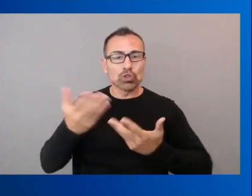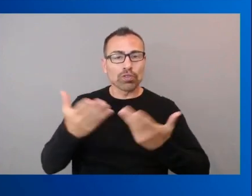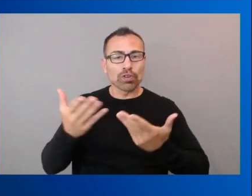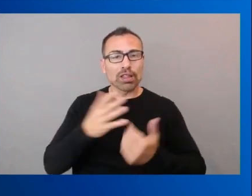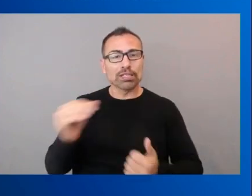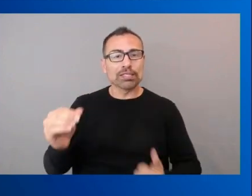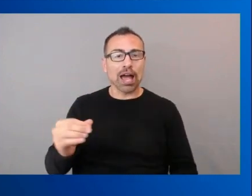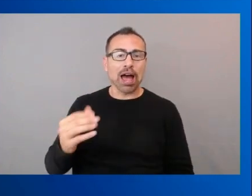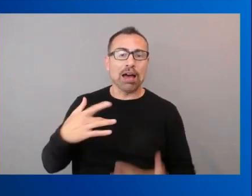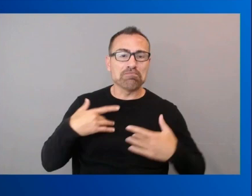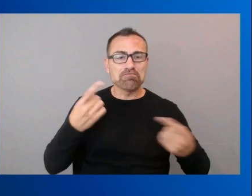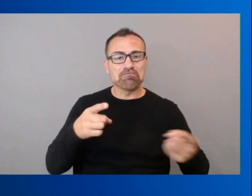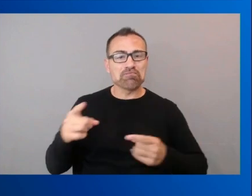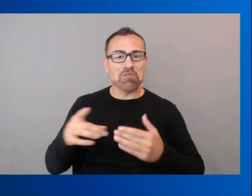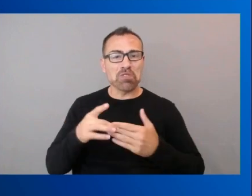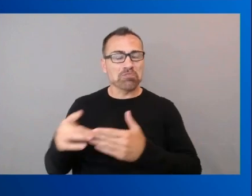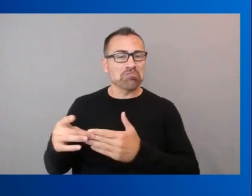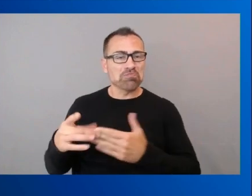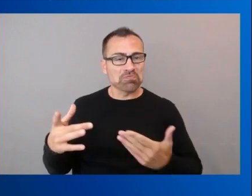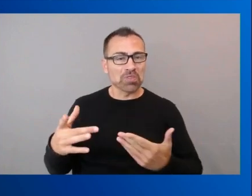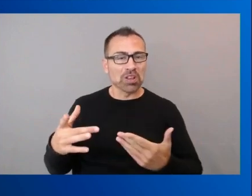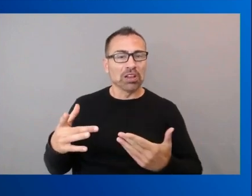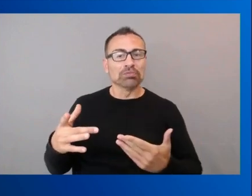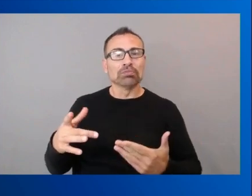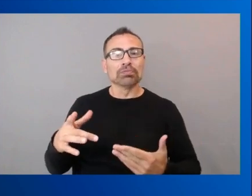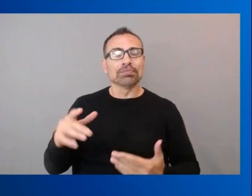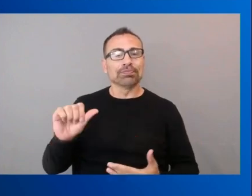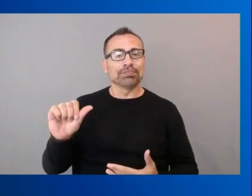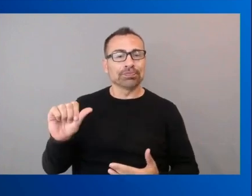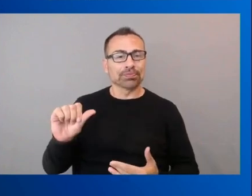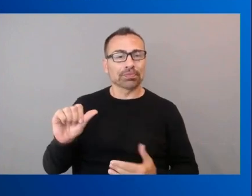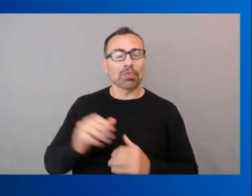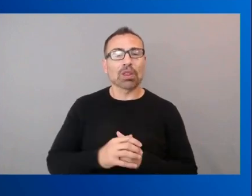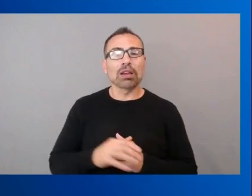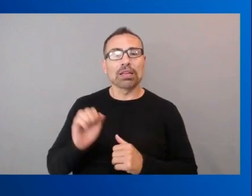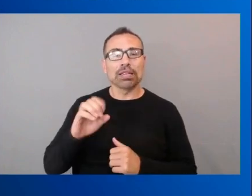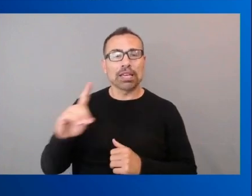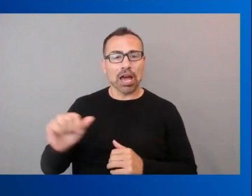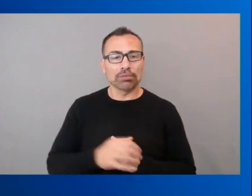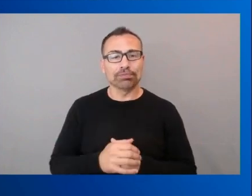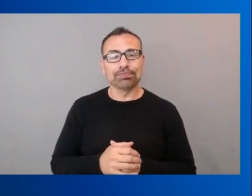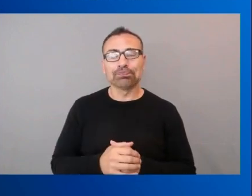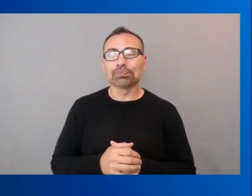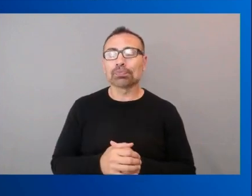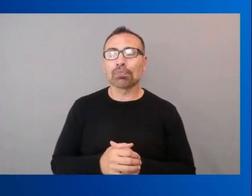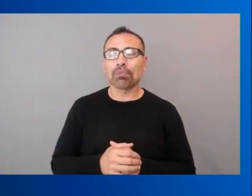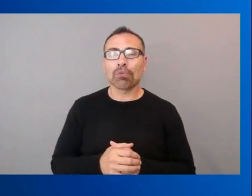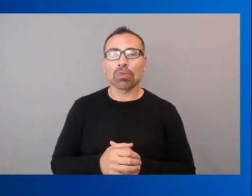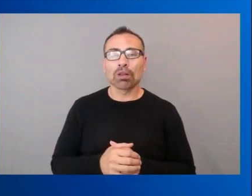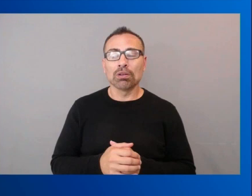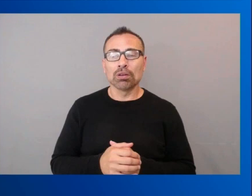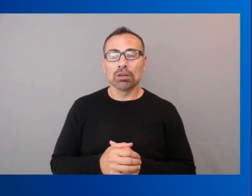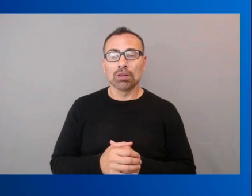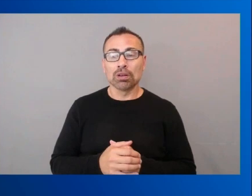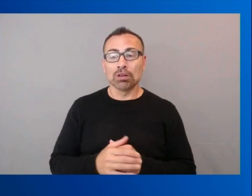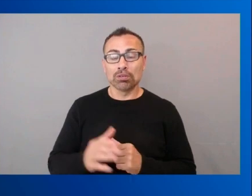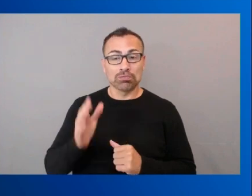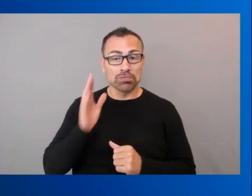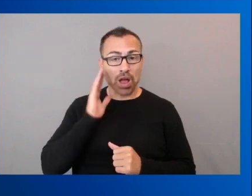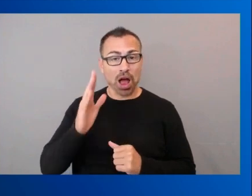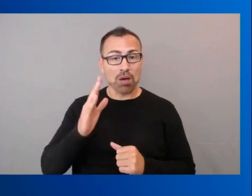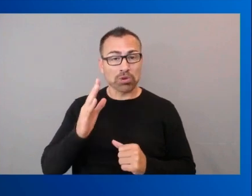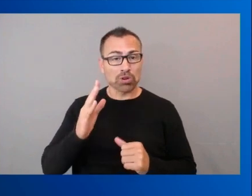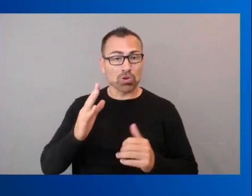anything event driven, I just kind of love this stuff. So I'm going to start this session off actually